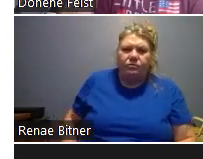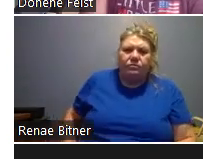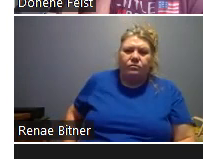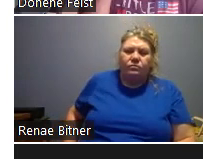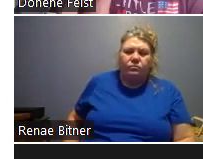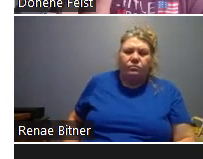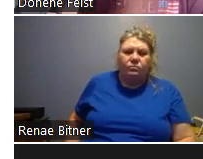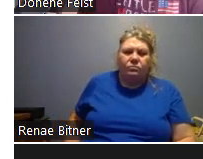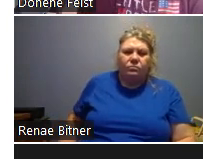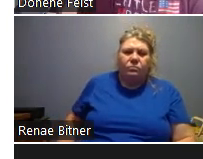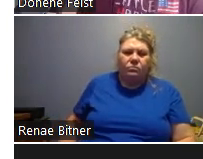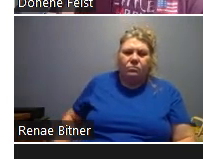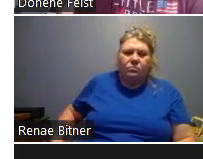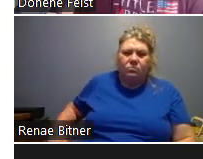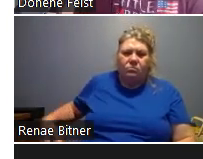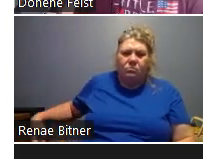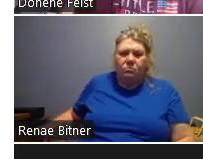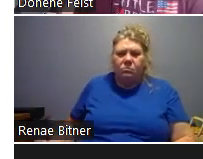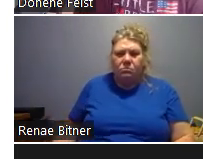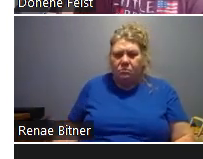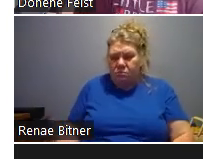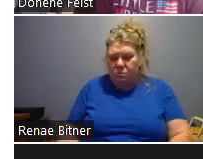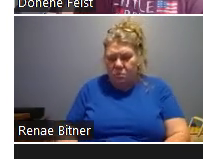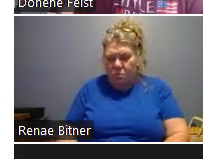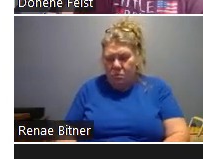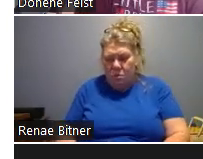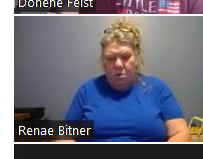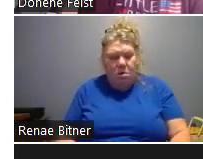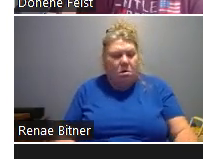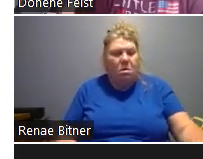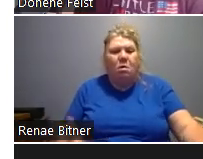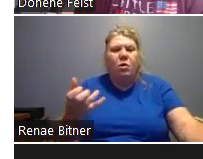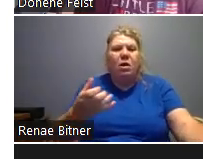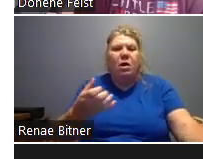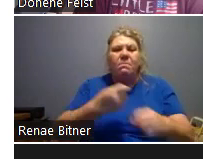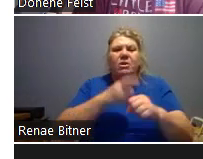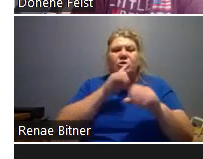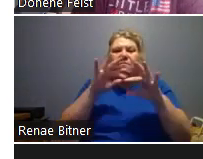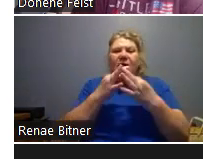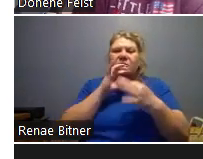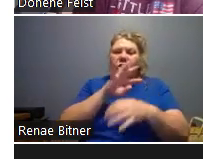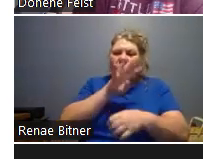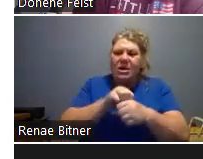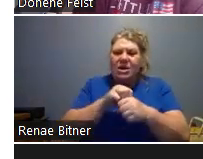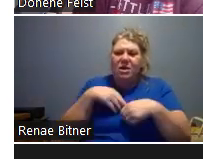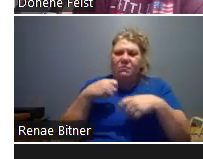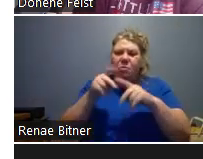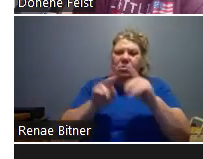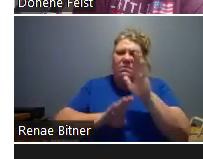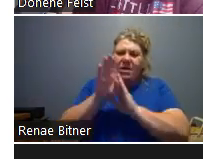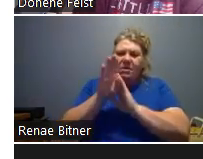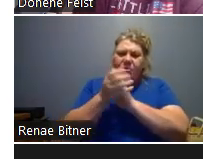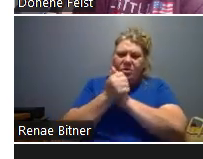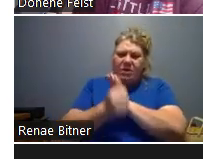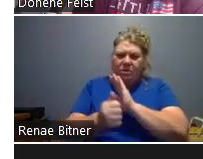We also want to make sure that families are engaged and have opportunities to build skills as a parent of a child or youth with special